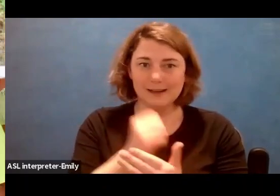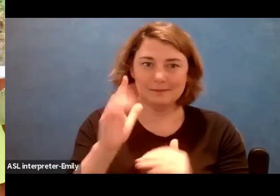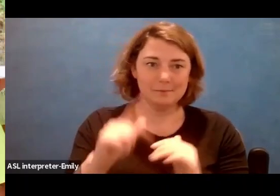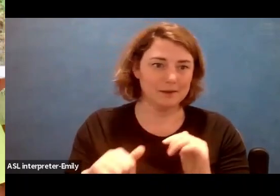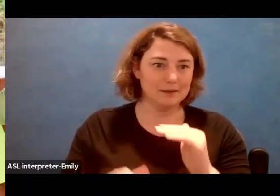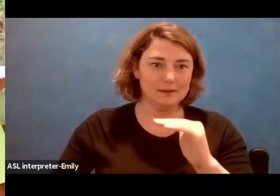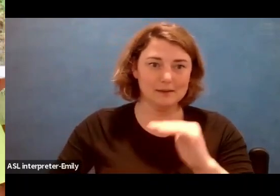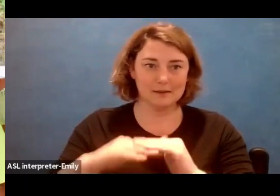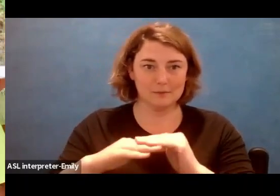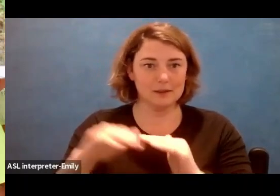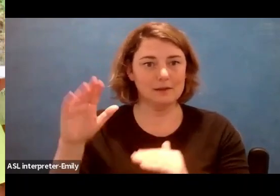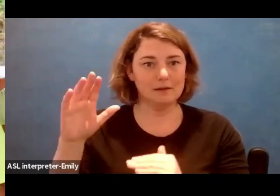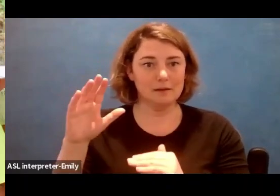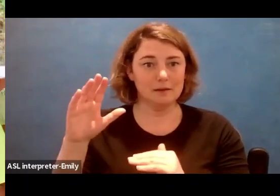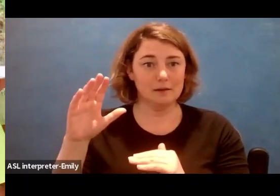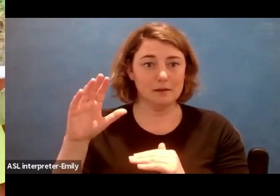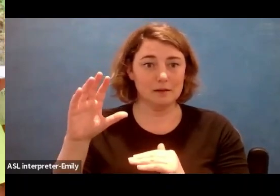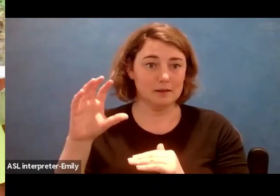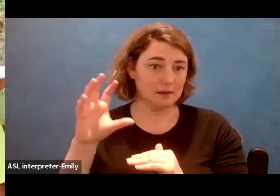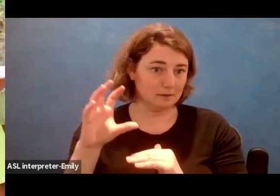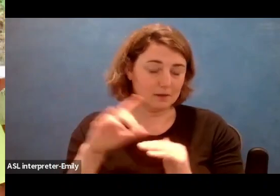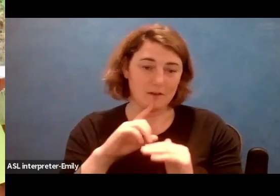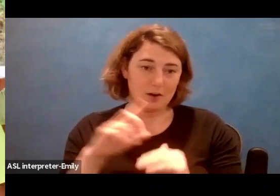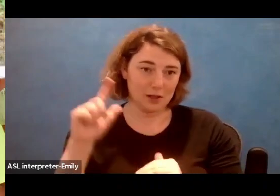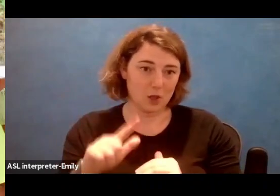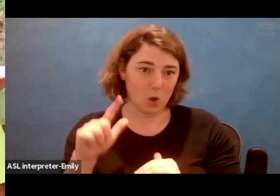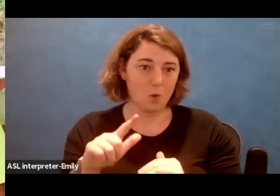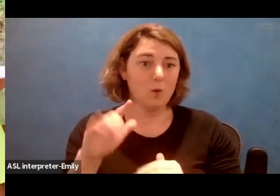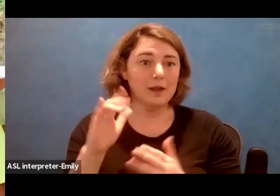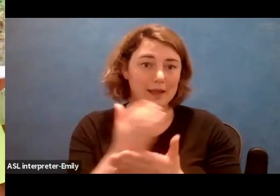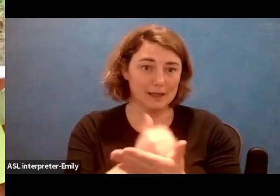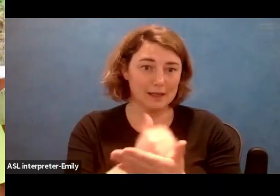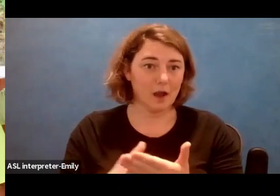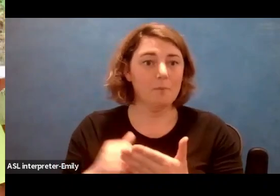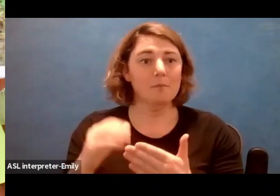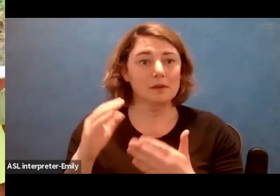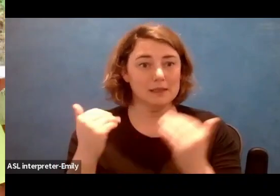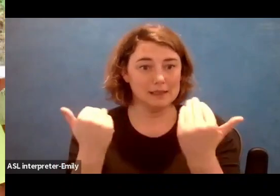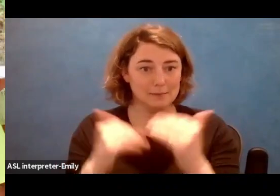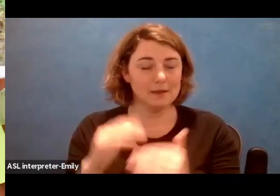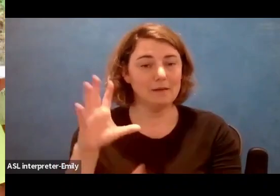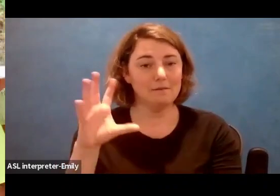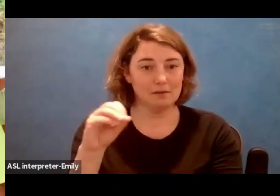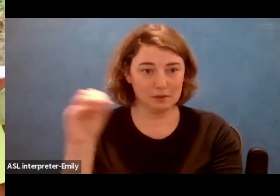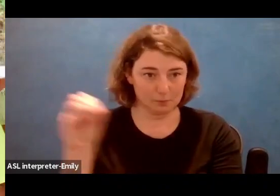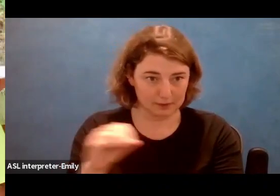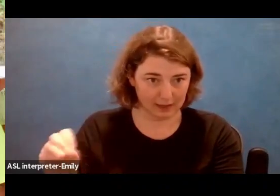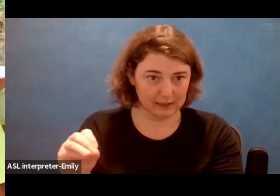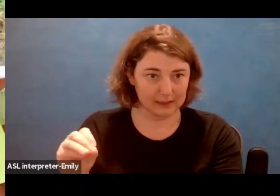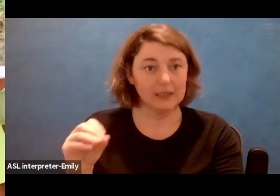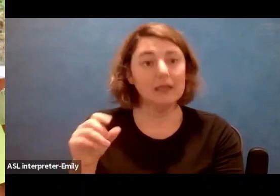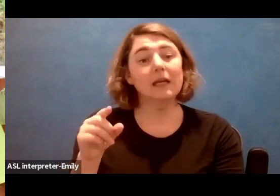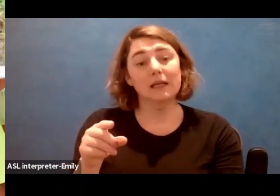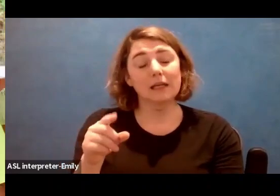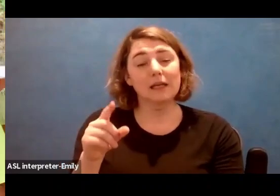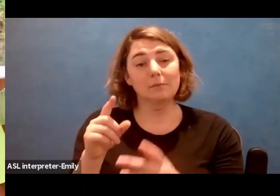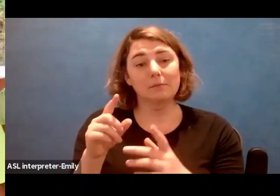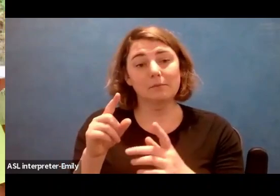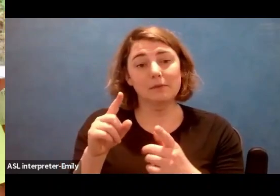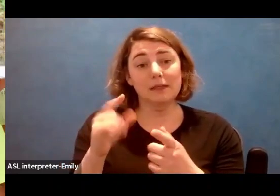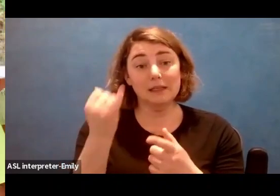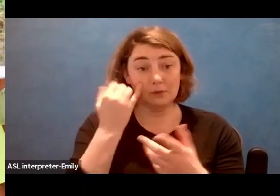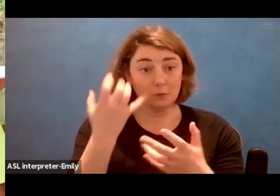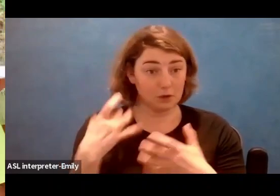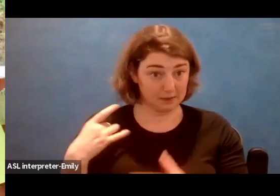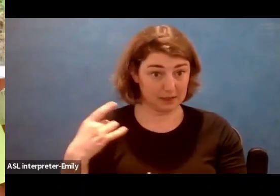exceed the applicable very low income limit of 50%. Income banding applies to loan funds. In order